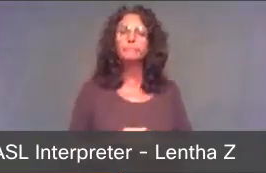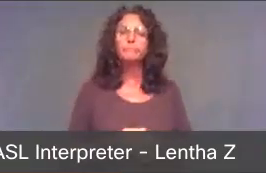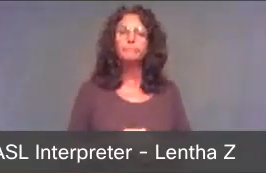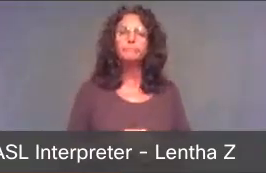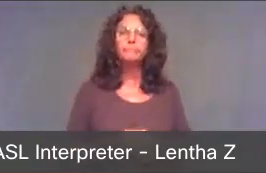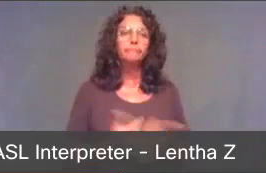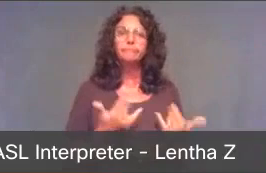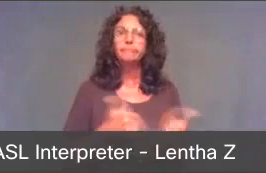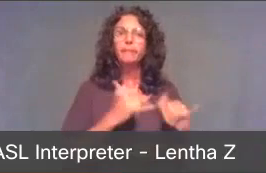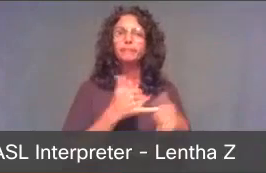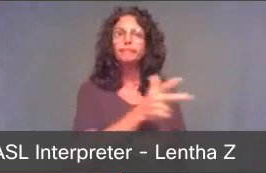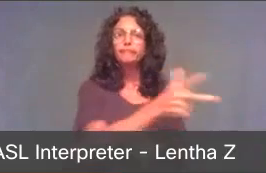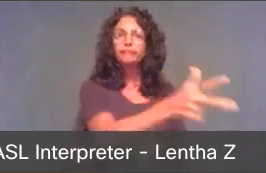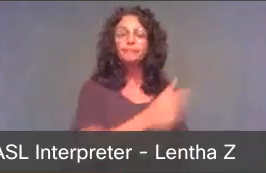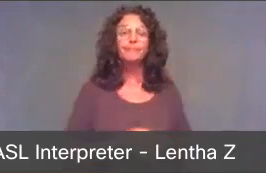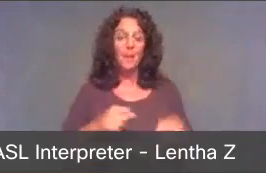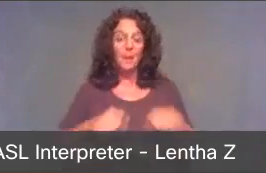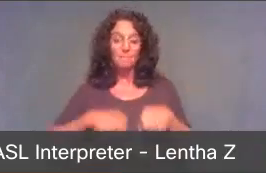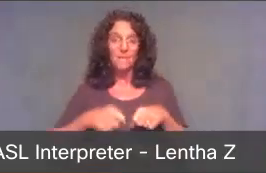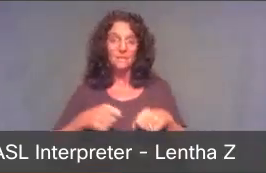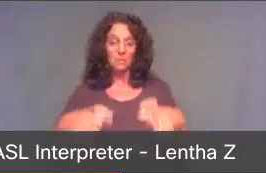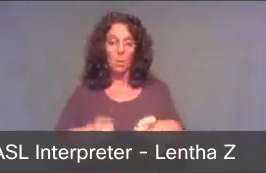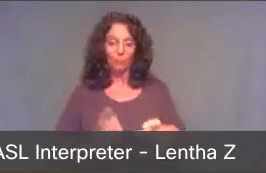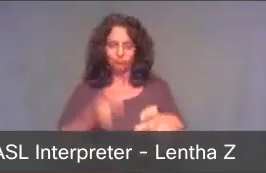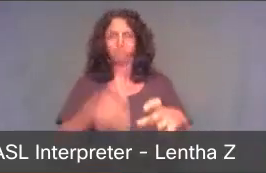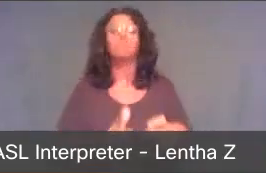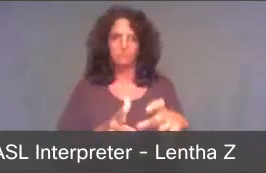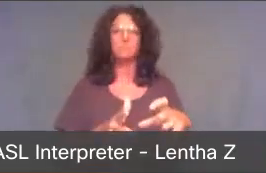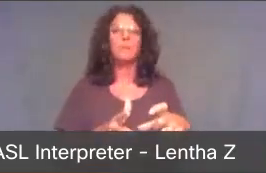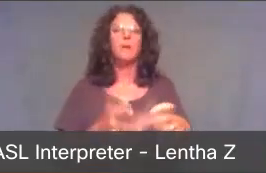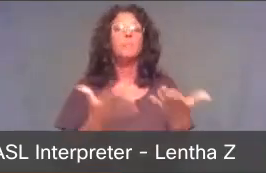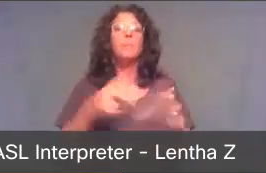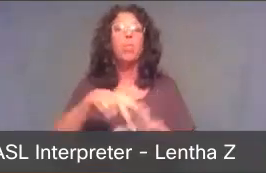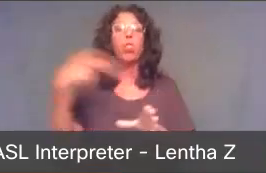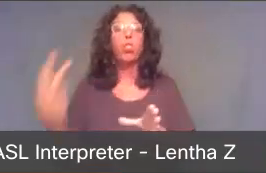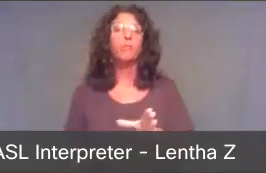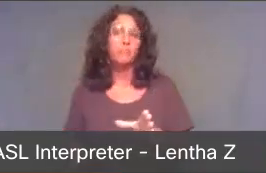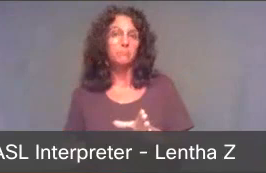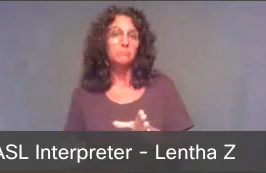the car will keep going. If a bicycle hits a pothole, they might get thrown from their bike completely.